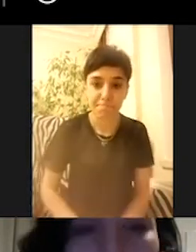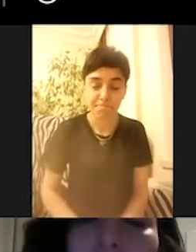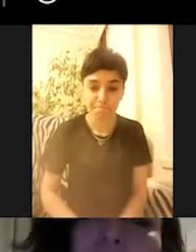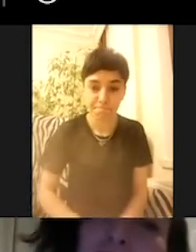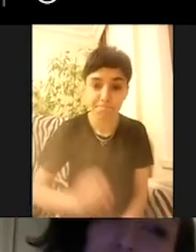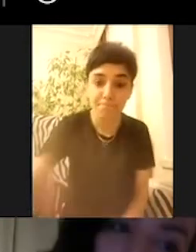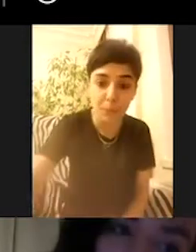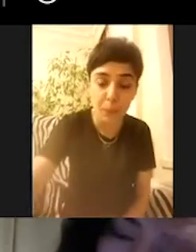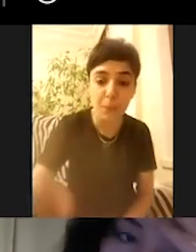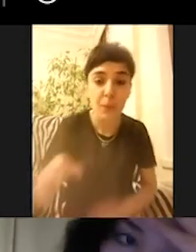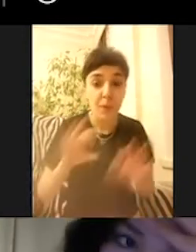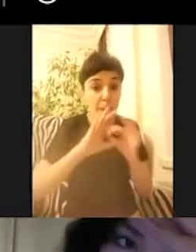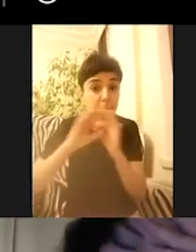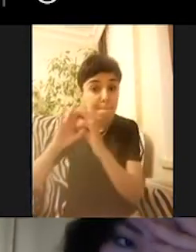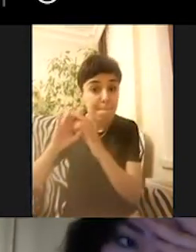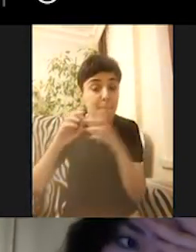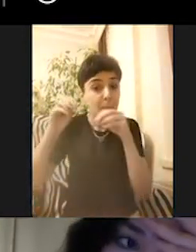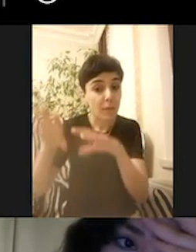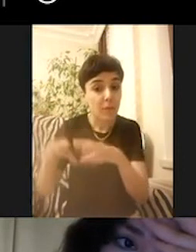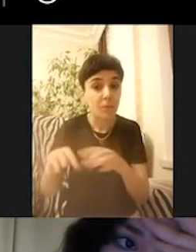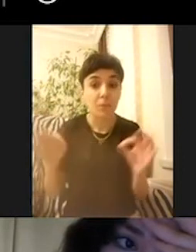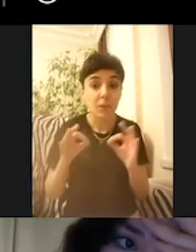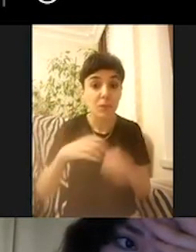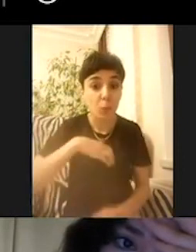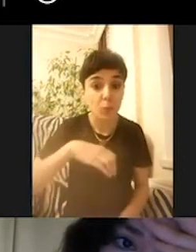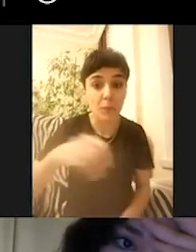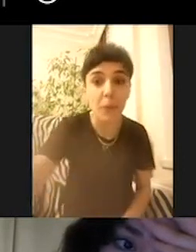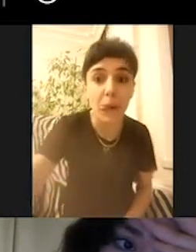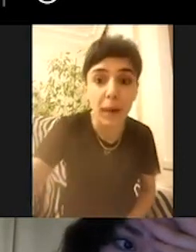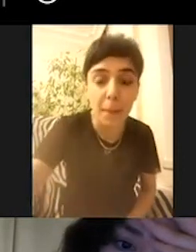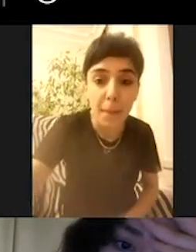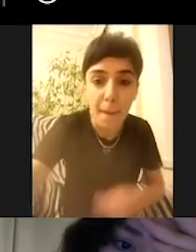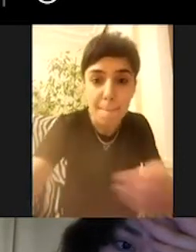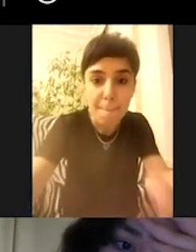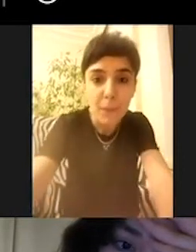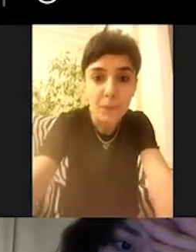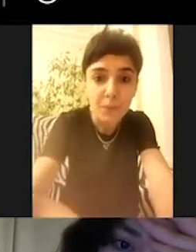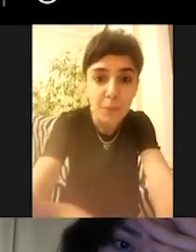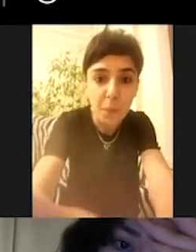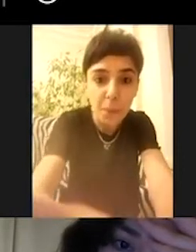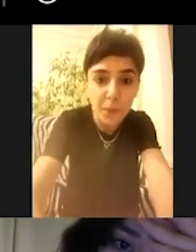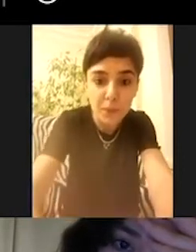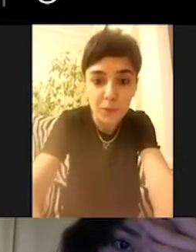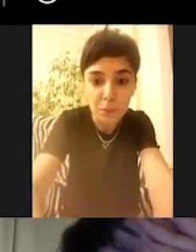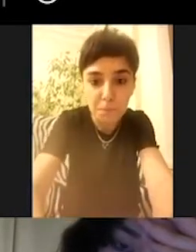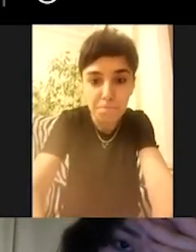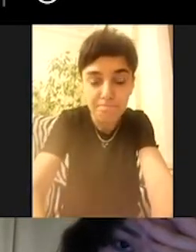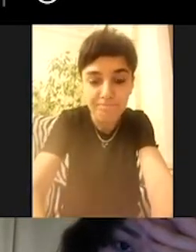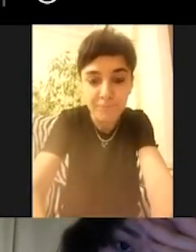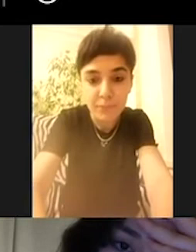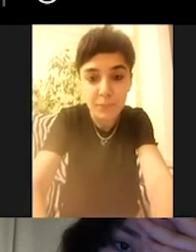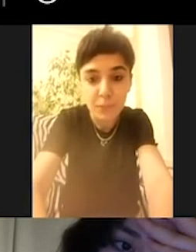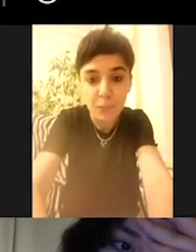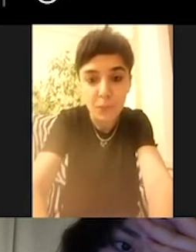on the chat box. This link refers to funding to Turkish nightlife workers like